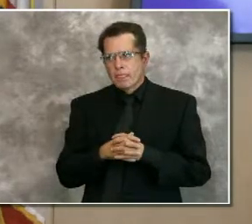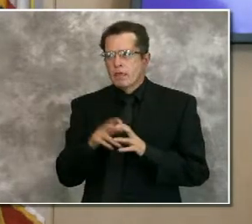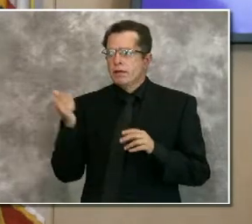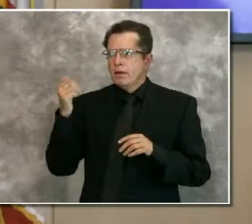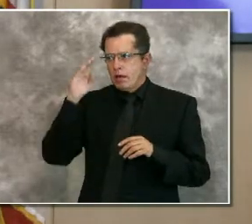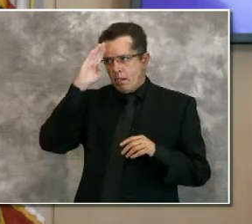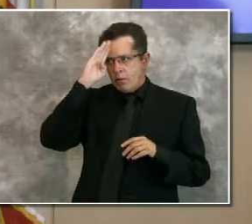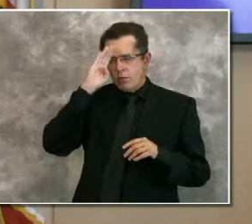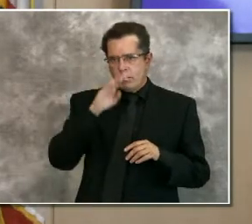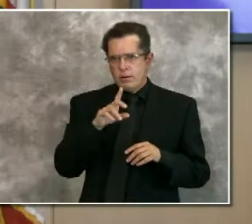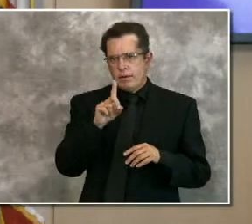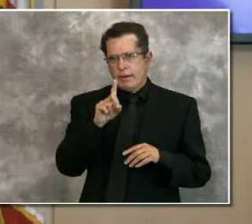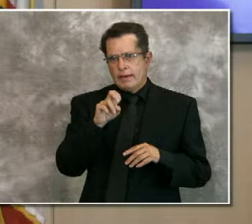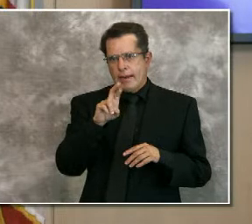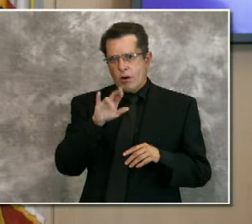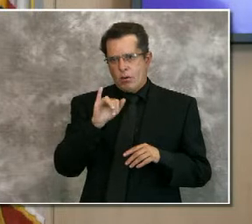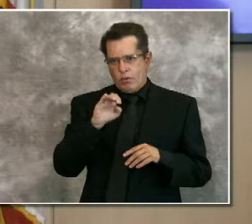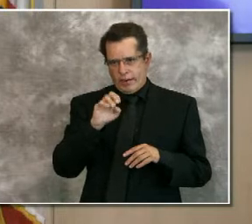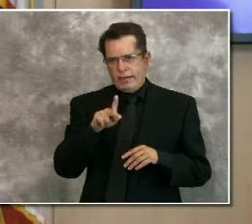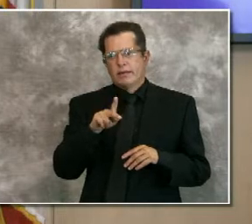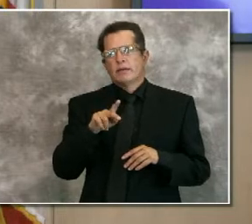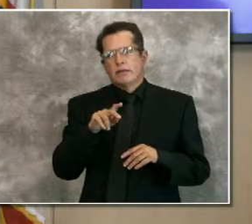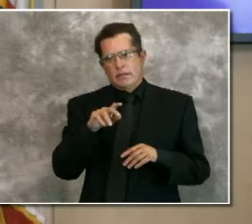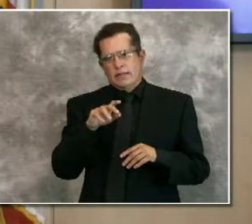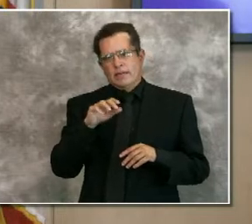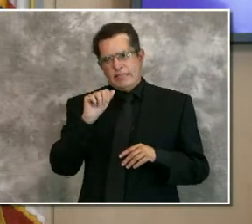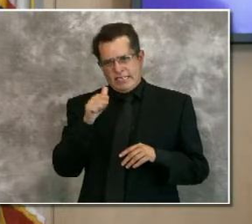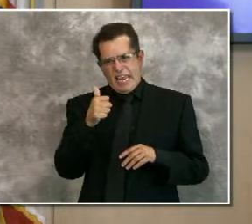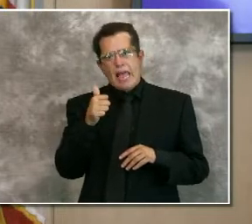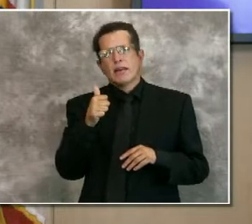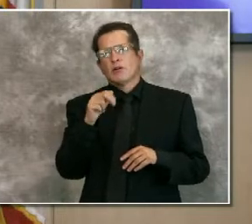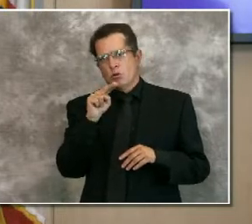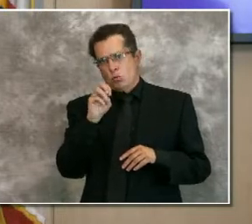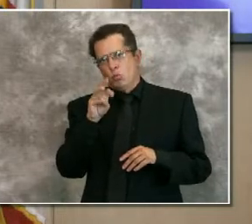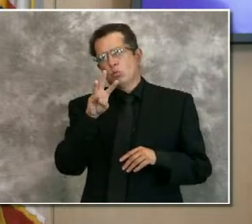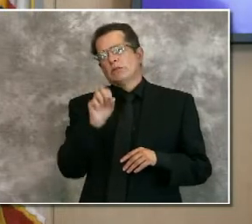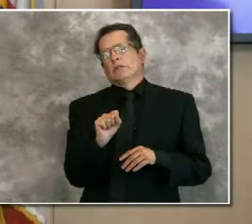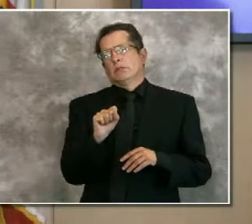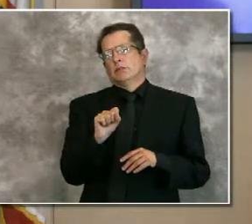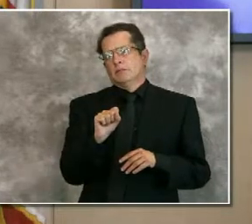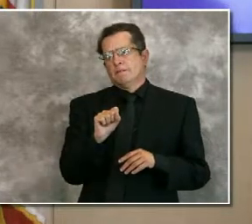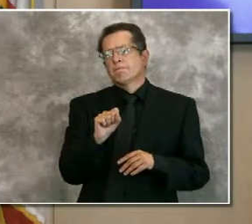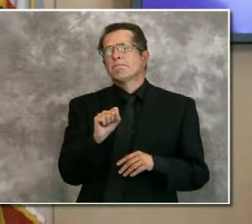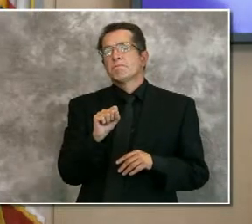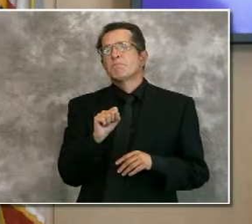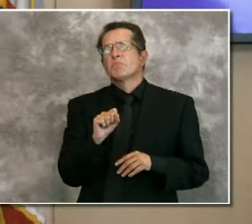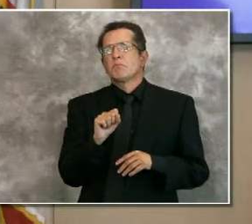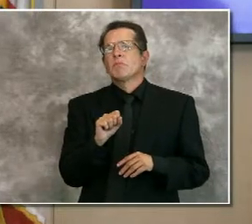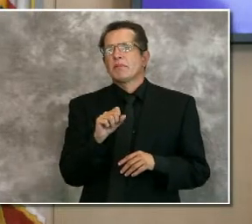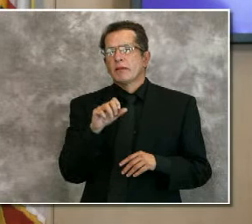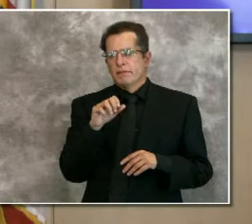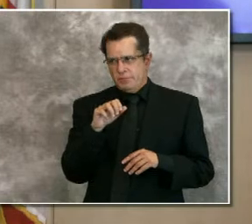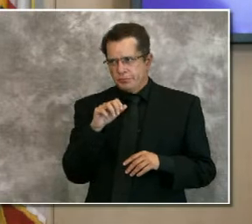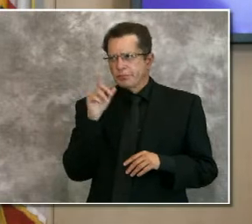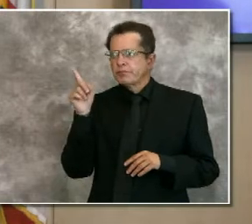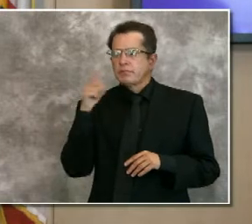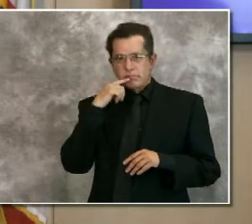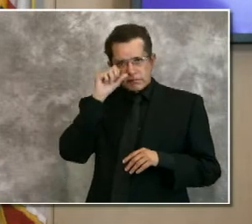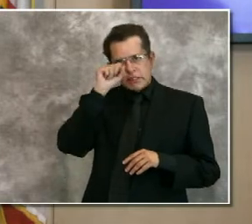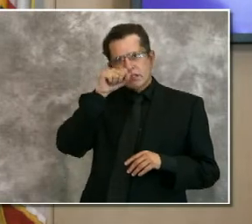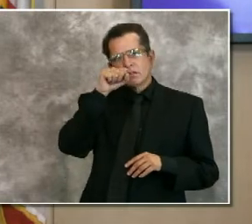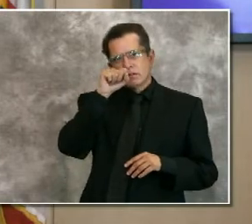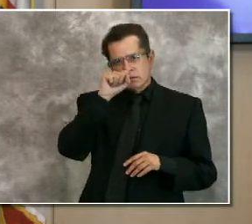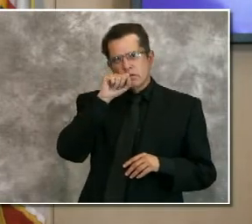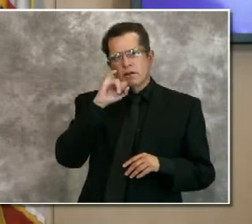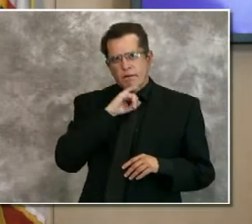Hello, Derek Stahl with 10 News. Do you have a question? I sure do. Thank you so much. And just on the note